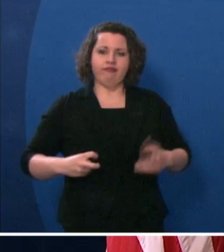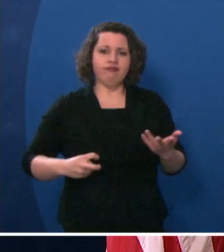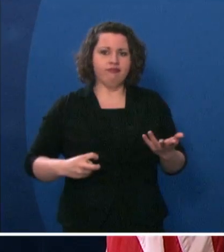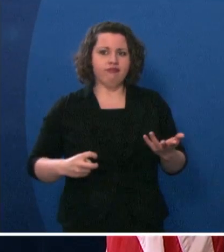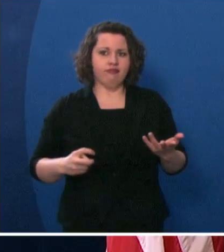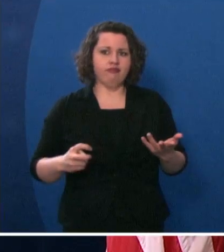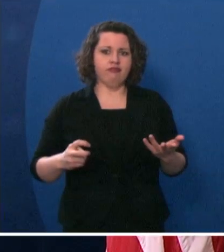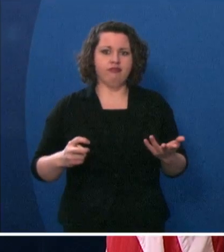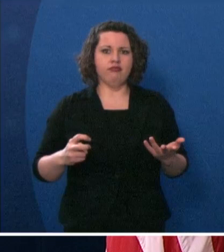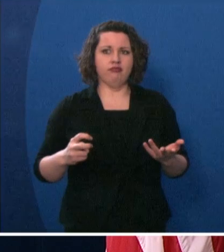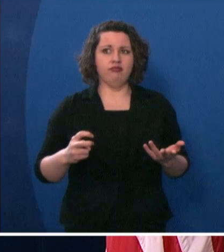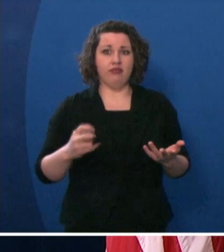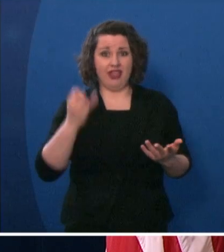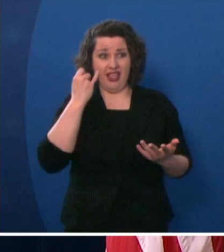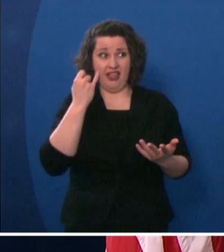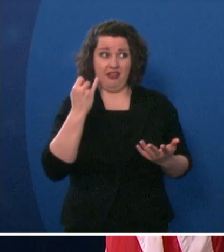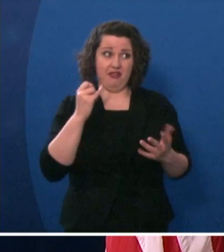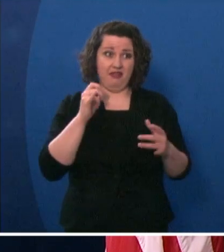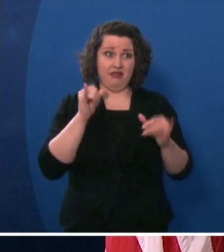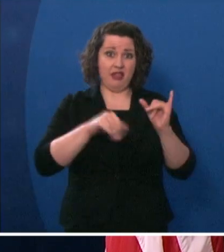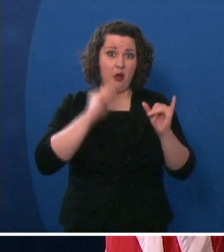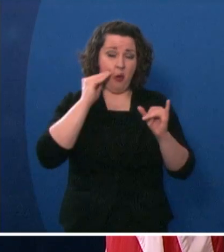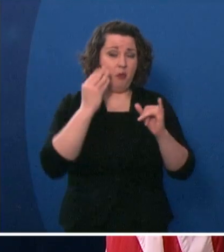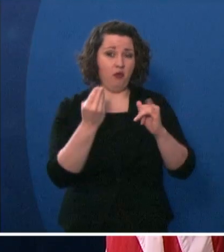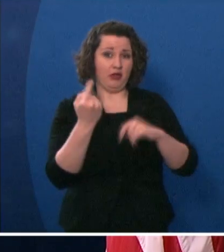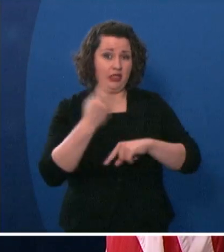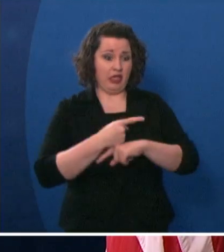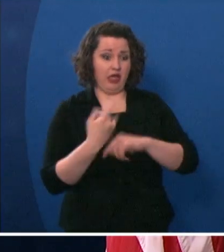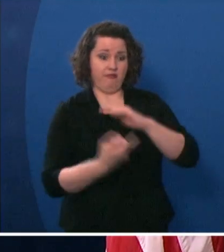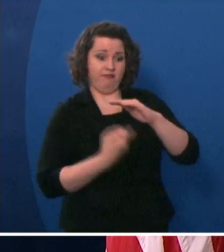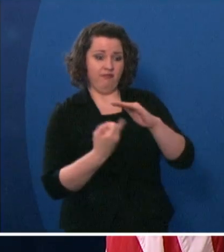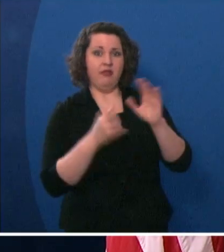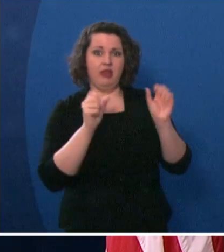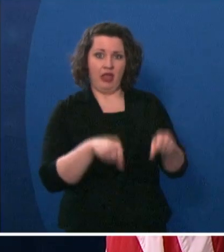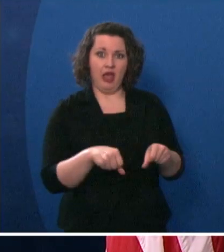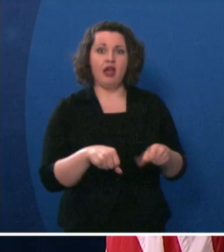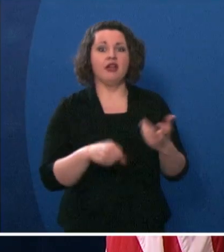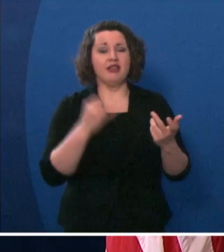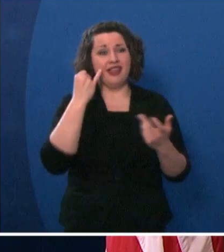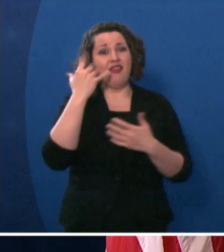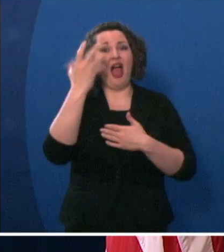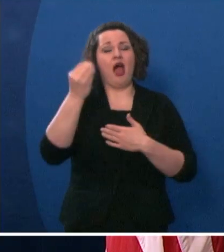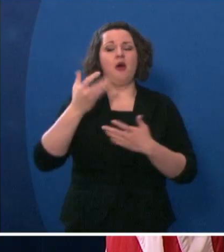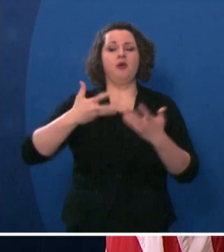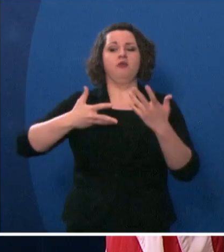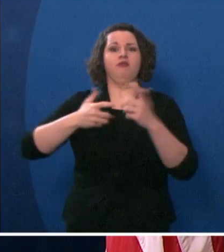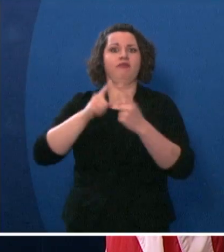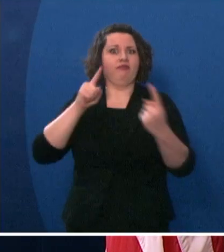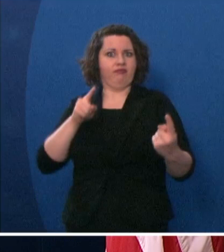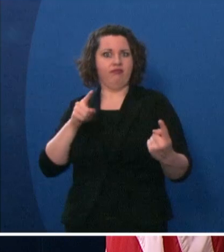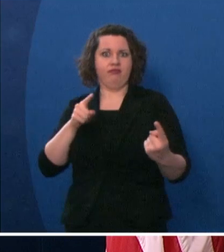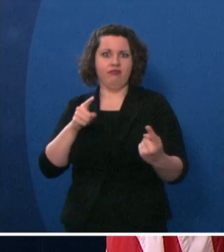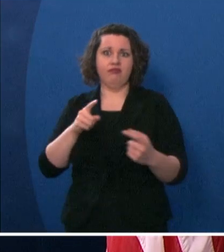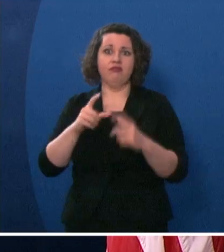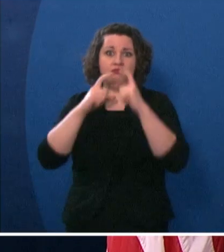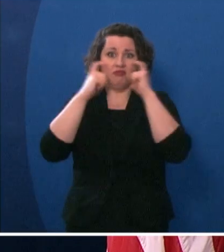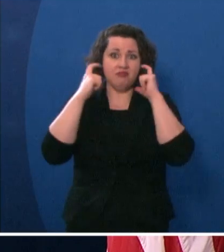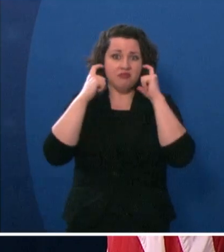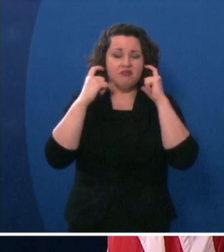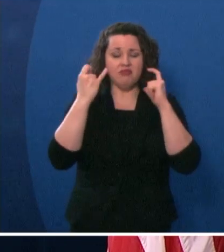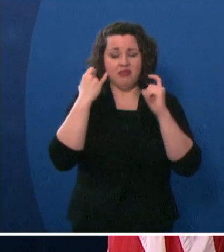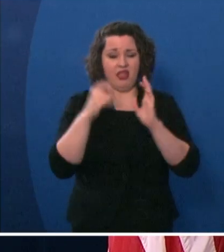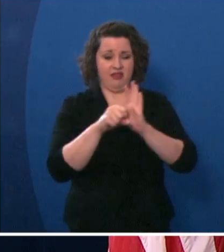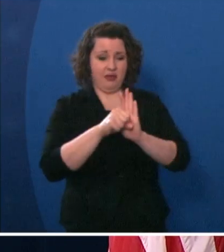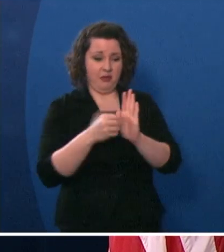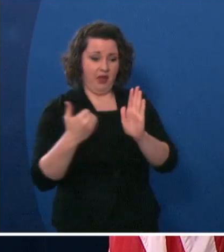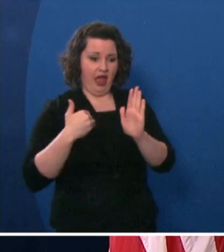they want to self-isolate at home, they can for 14 days, but if they're out in public, and they should social distance, and for sure they should wear a mask, and if they start to exhibit